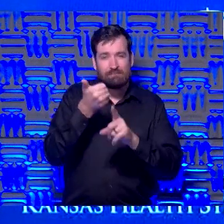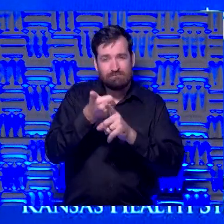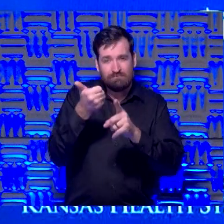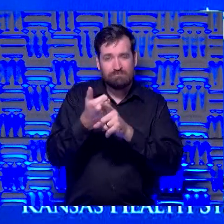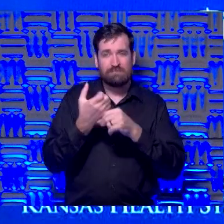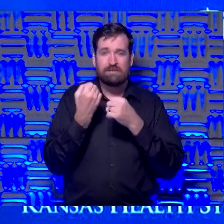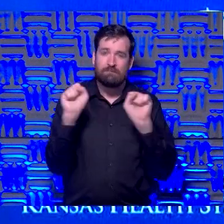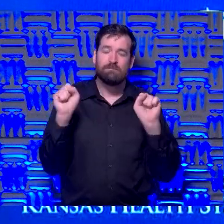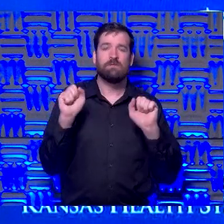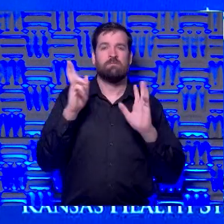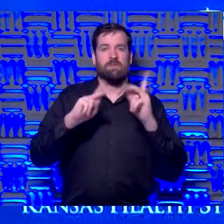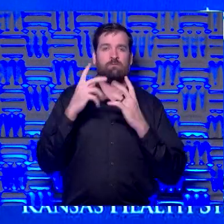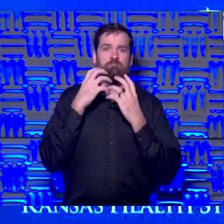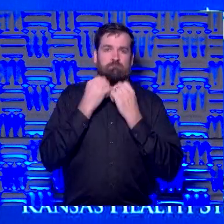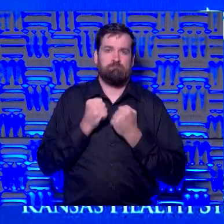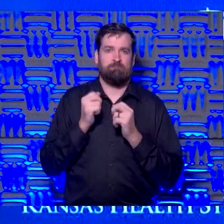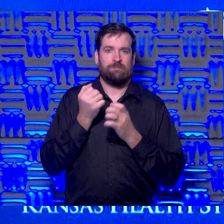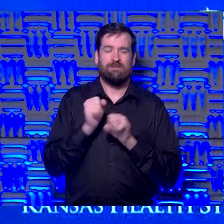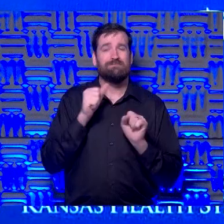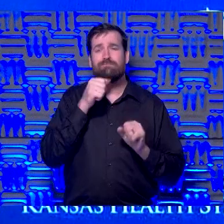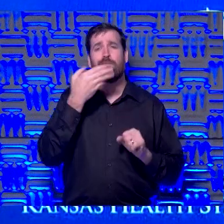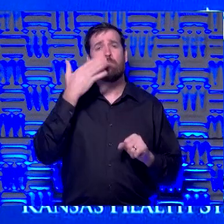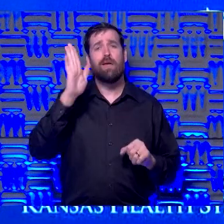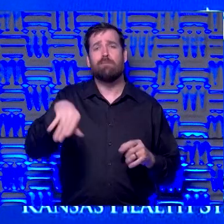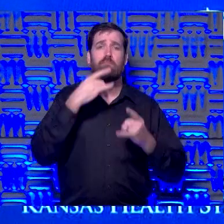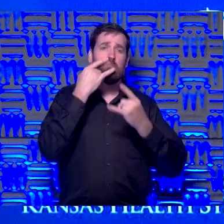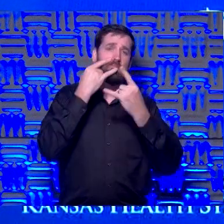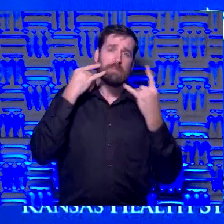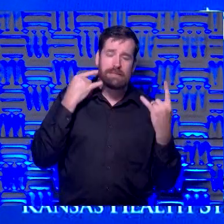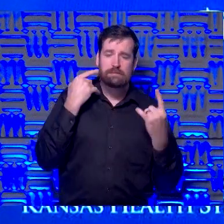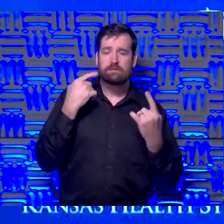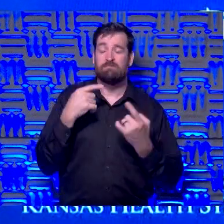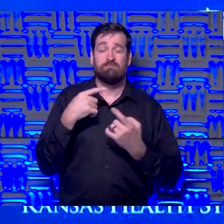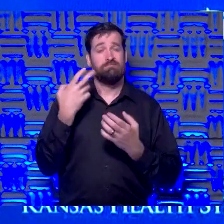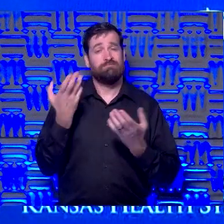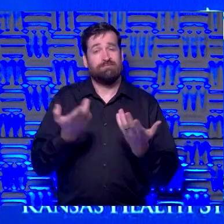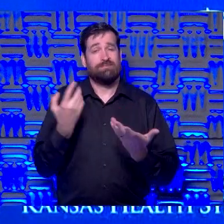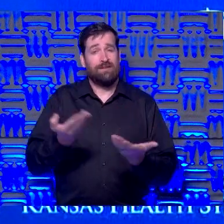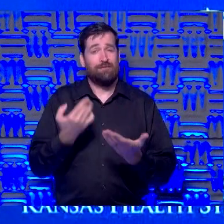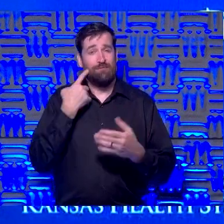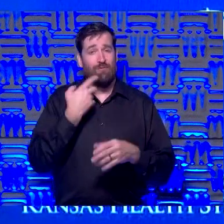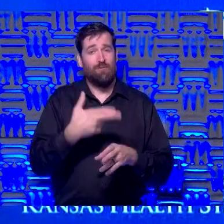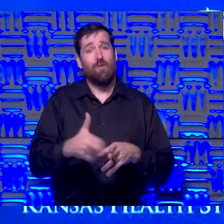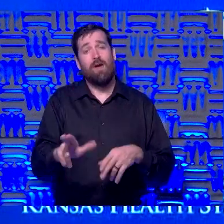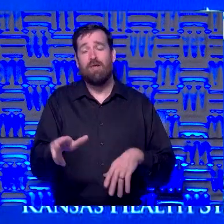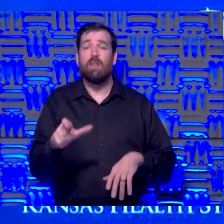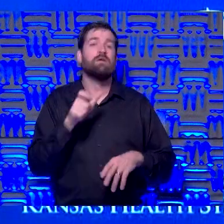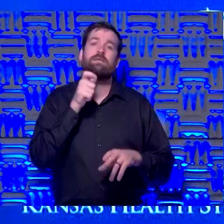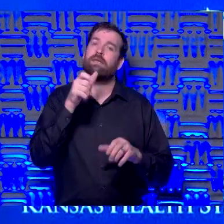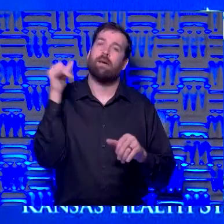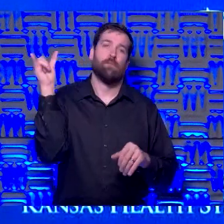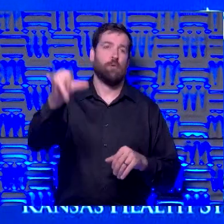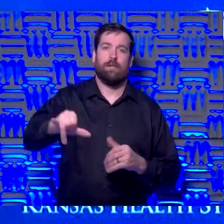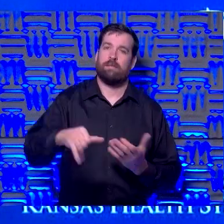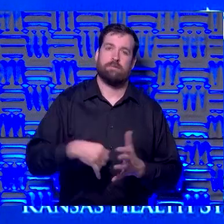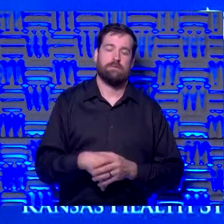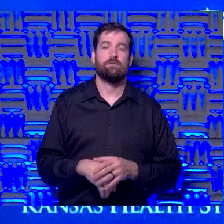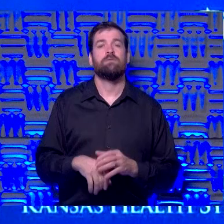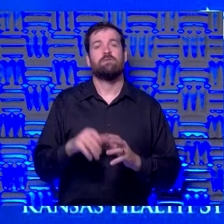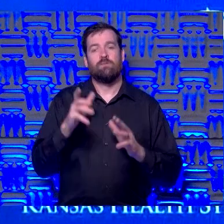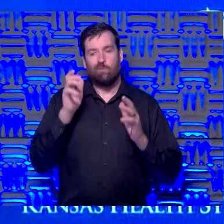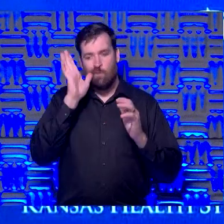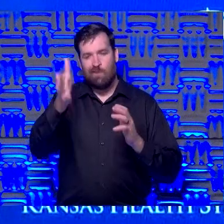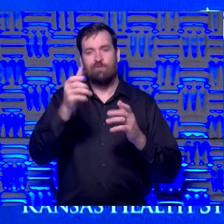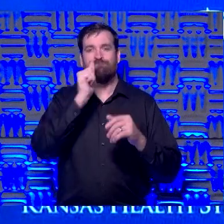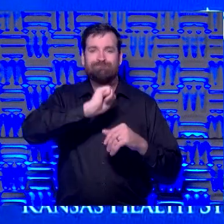safe. And it's not so bad. It's the mask wearing. It's here for a while. It's not a permanent thing. We'll get through this, but we're going to do it